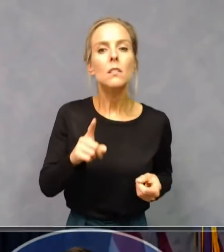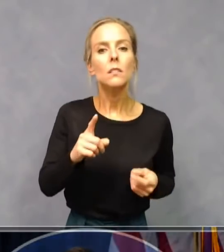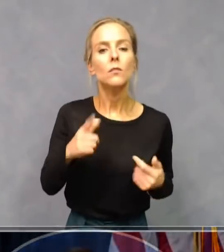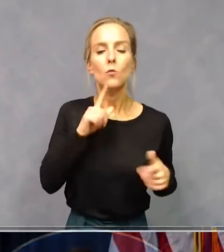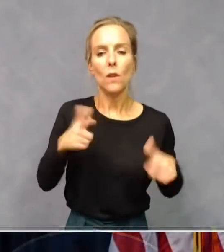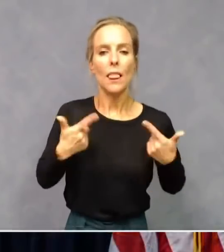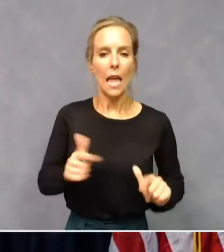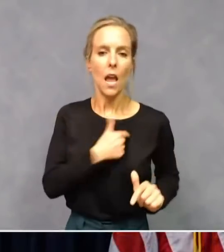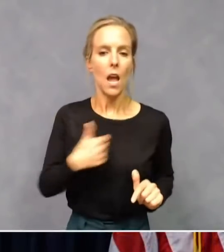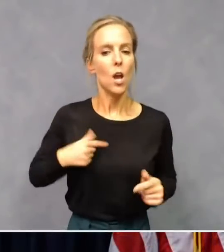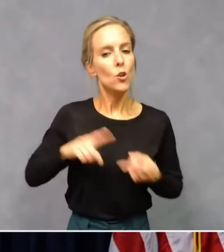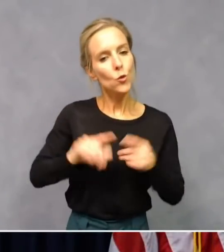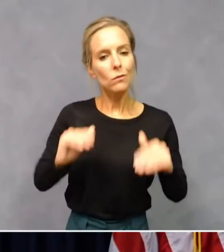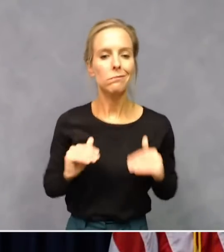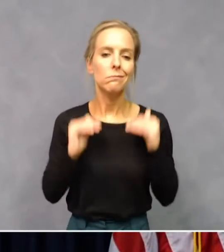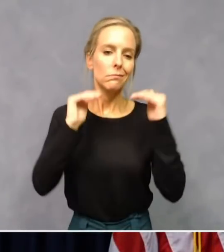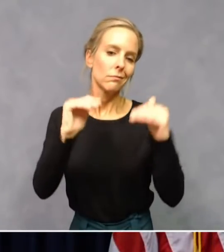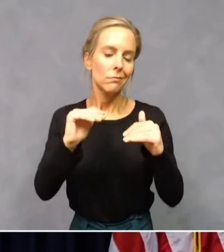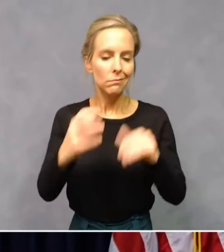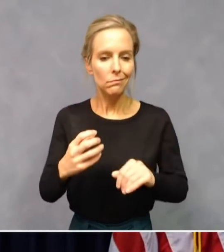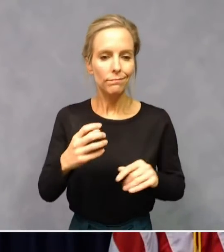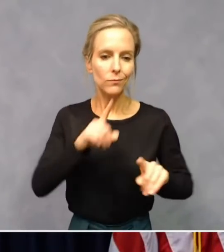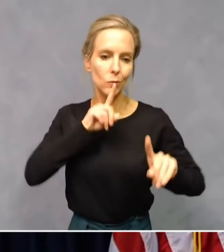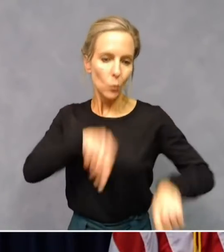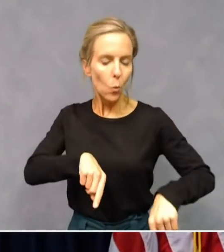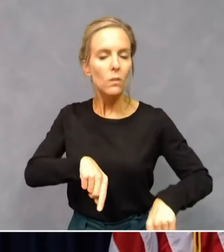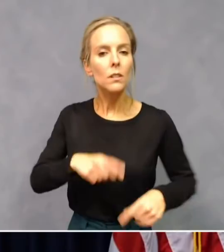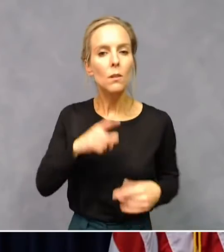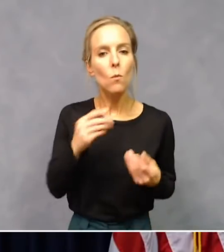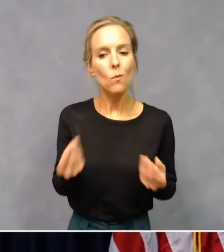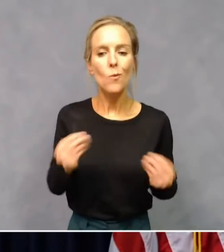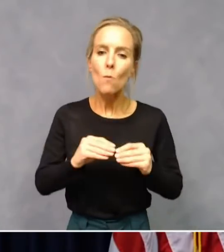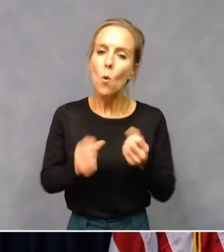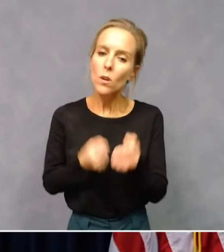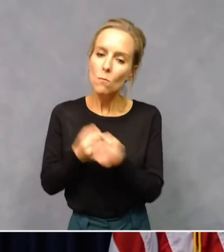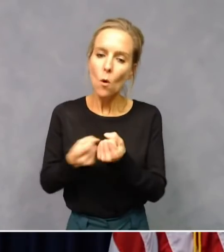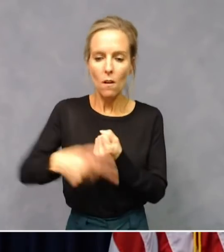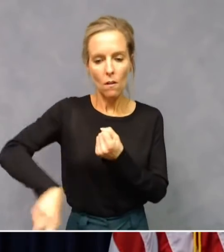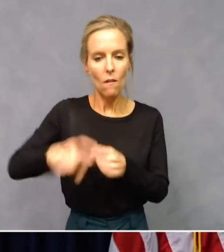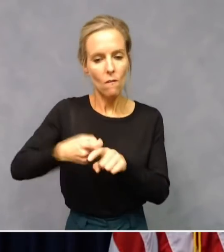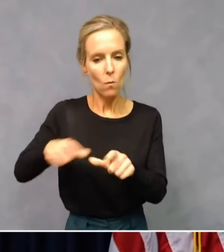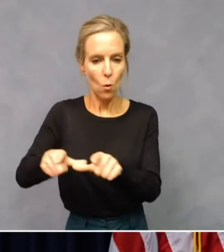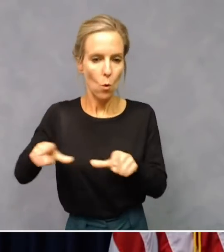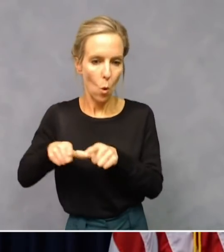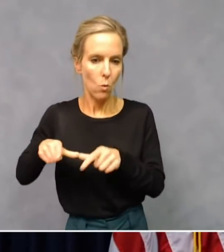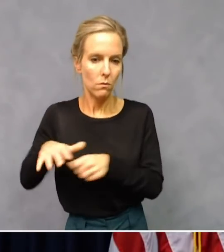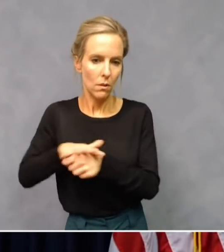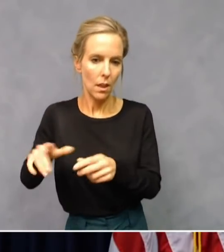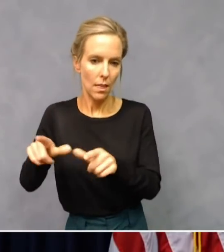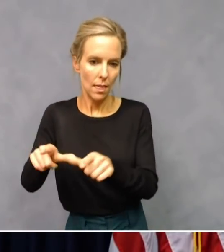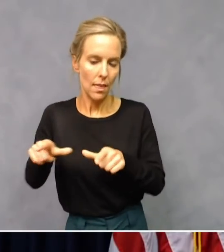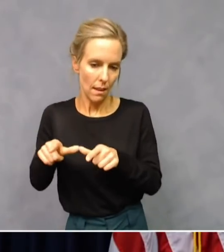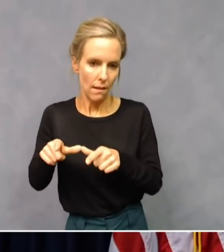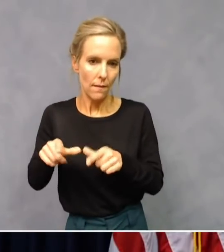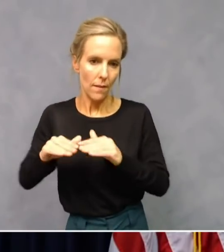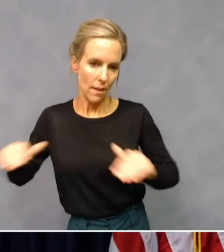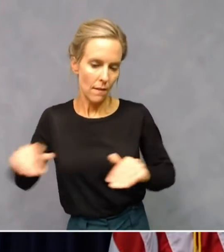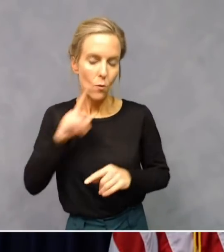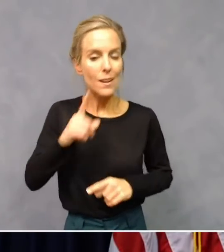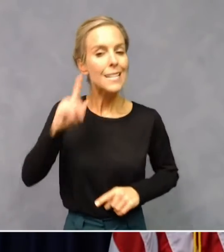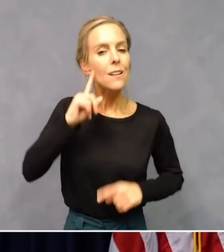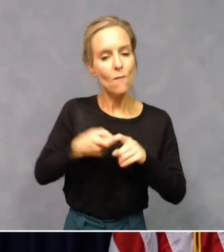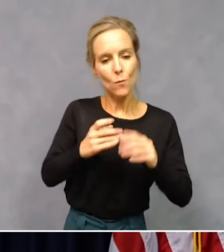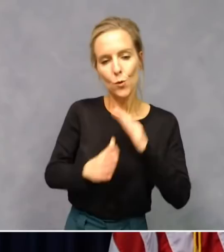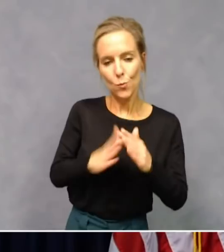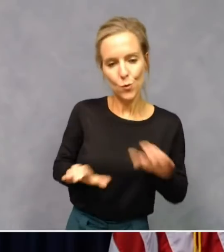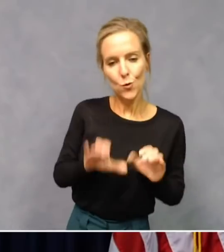really we need much more on the local level, but we're starting to really hear from communities about doing it. John Boyle